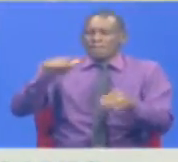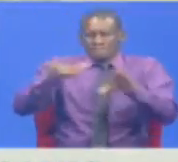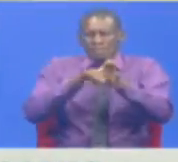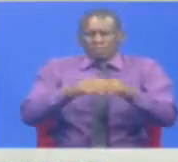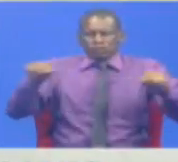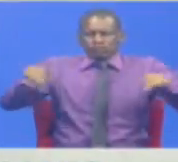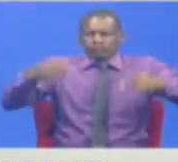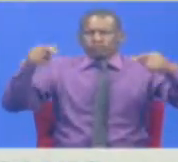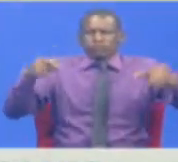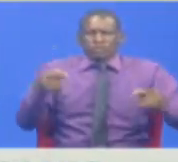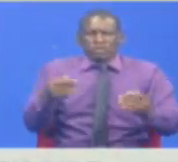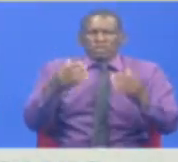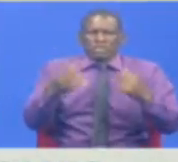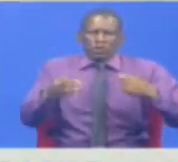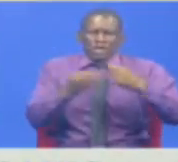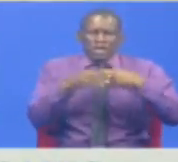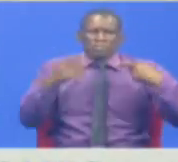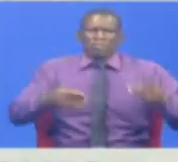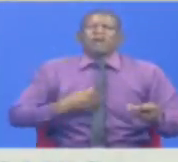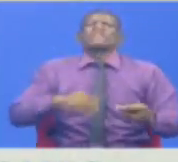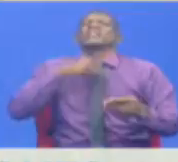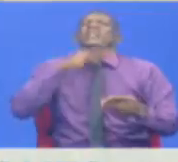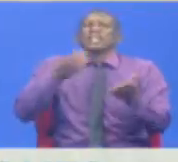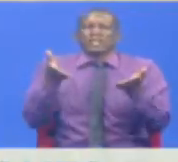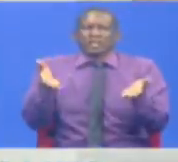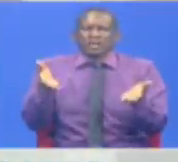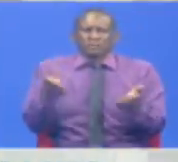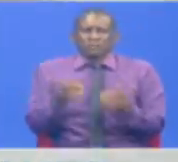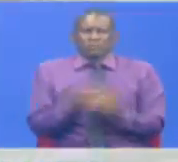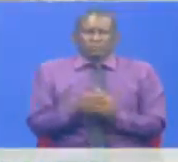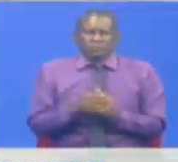claiming the lives of 8 people now.